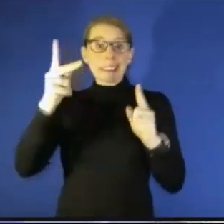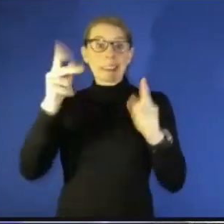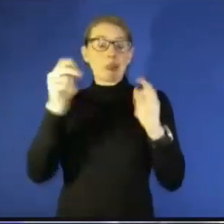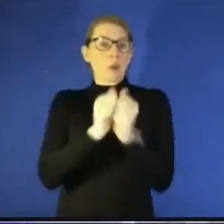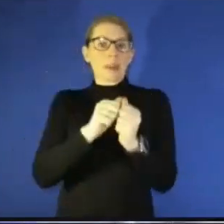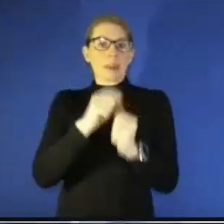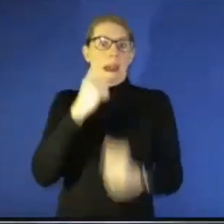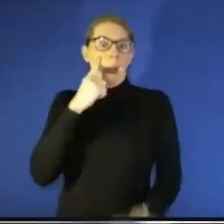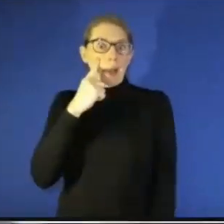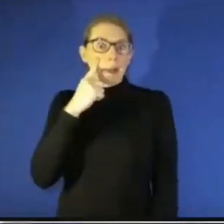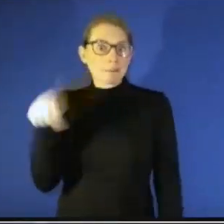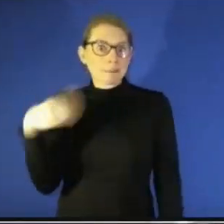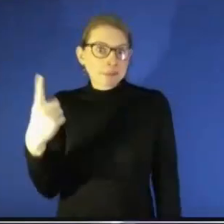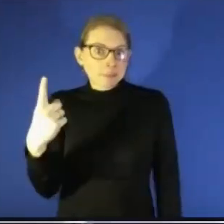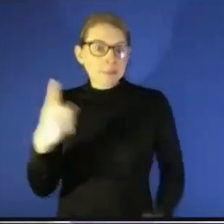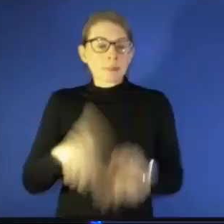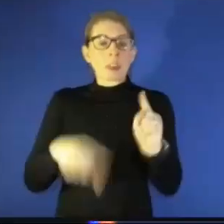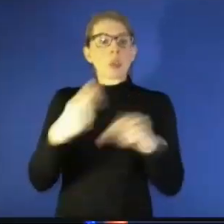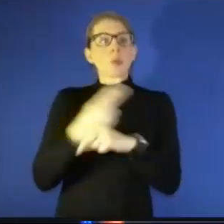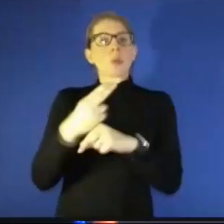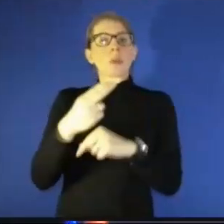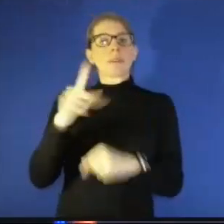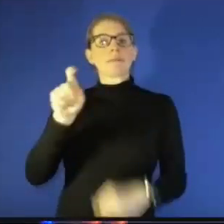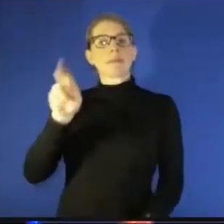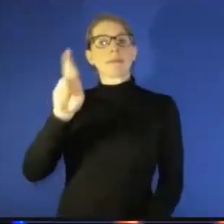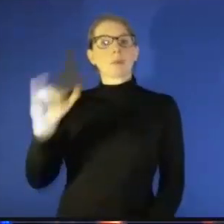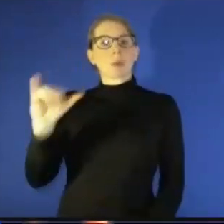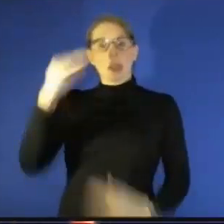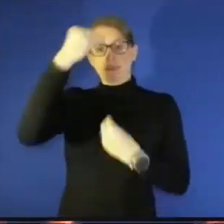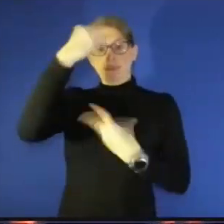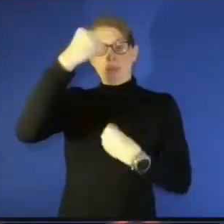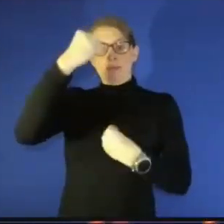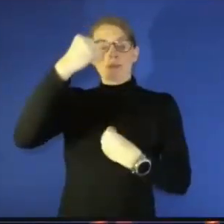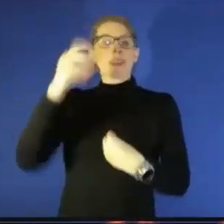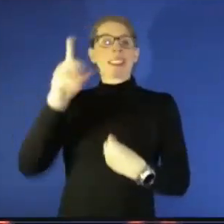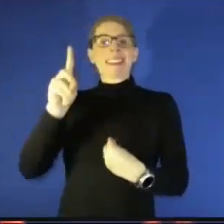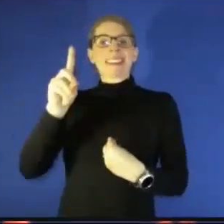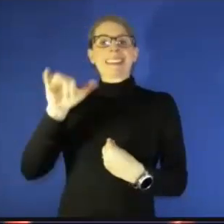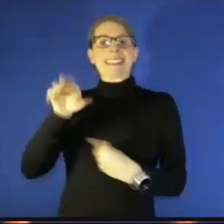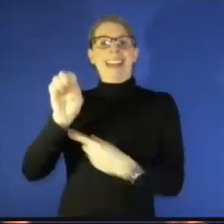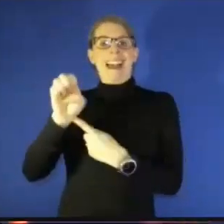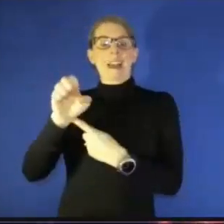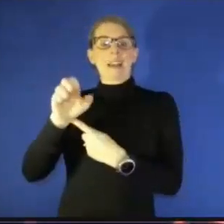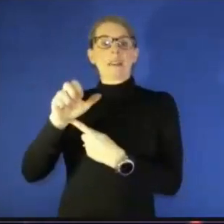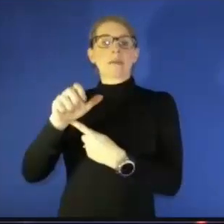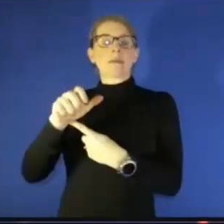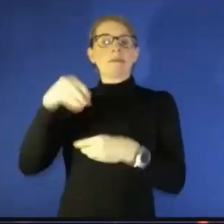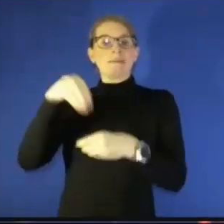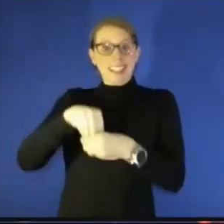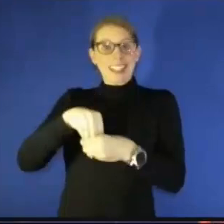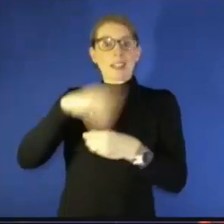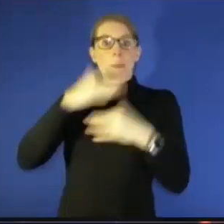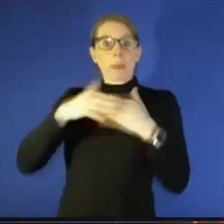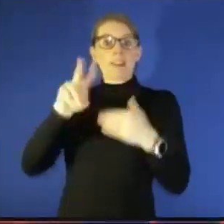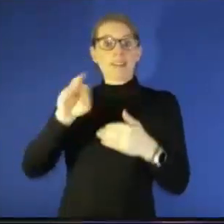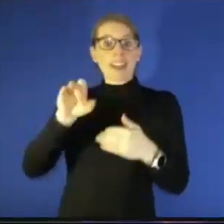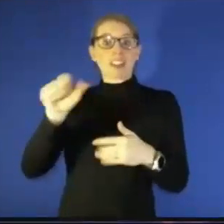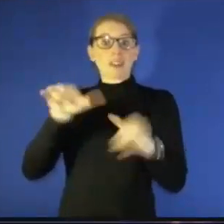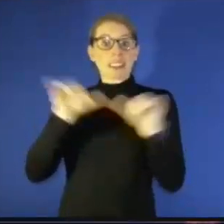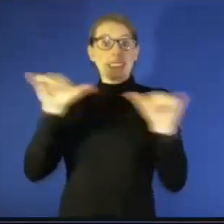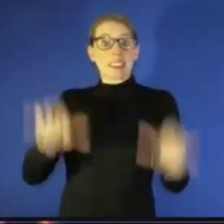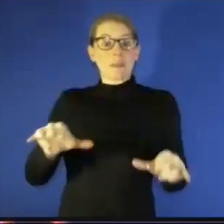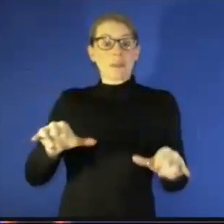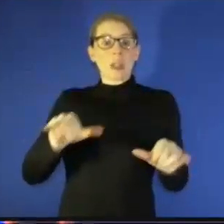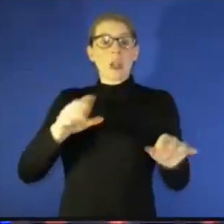use X-ray technology. And you inject dye into the blood vessel system, and the X-rays can pick up the